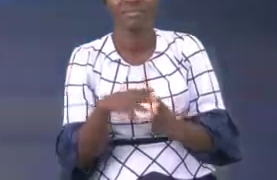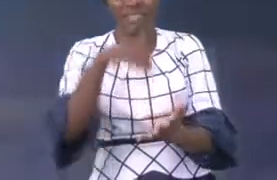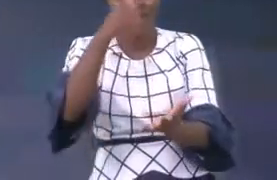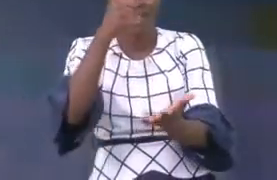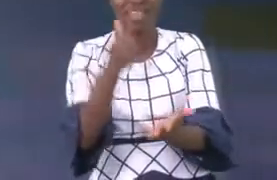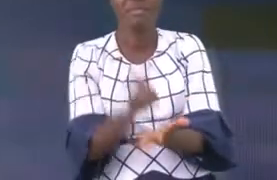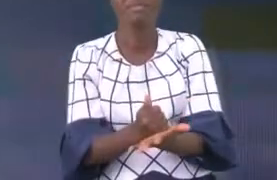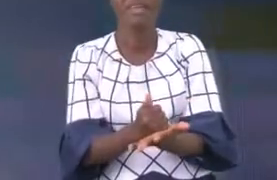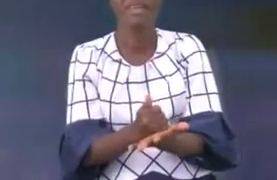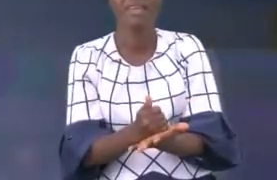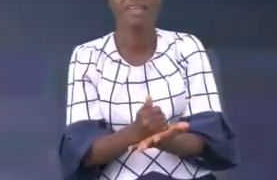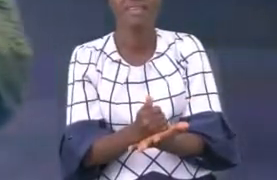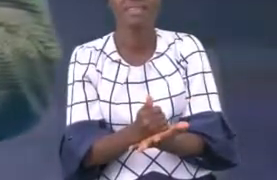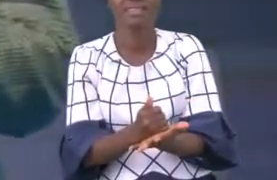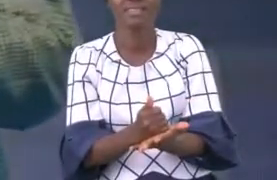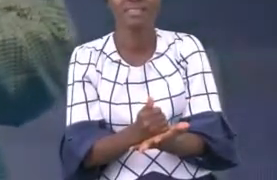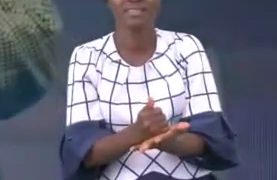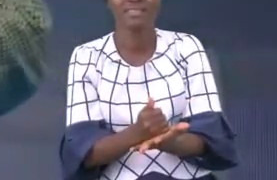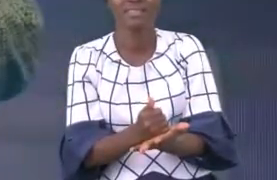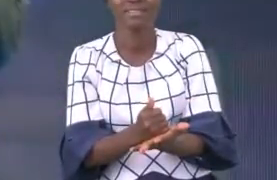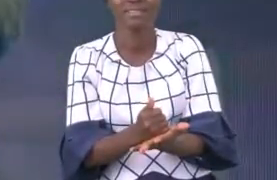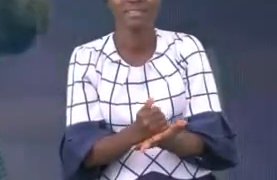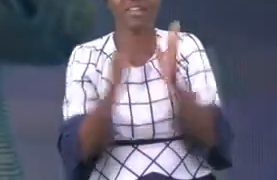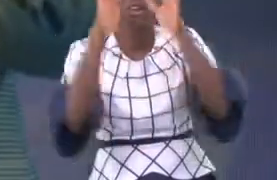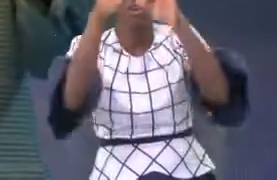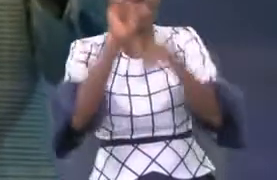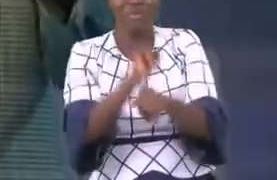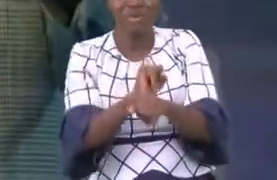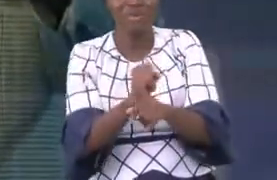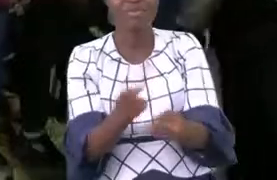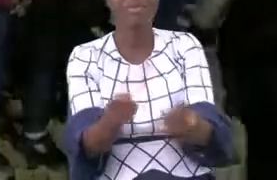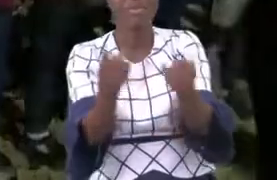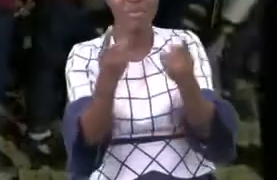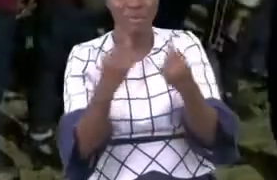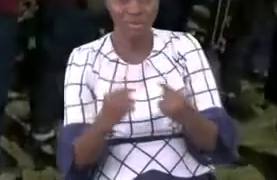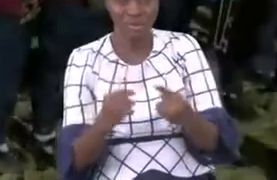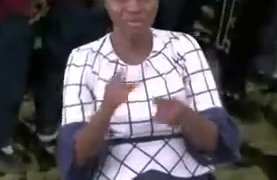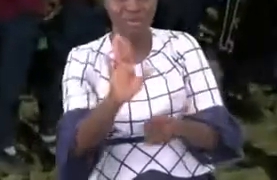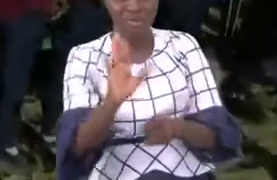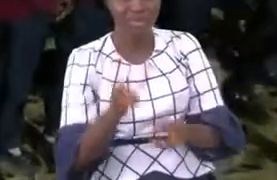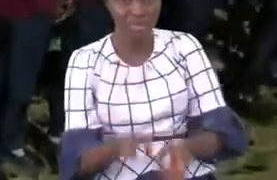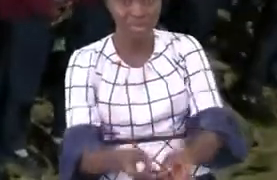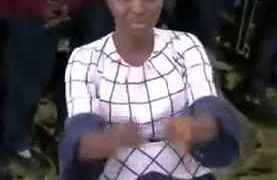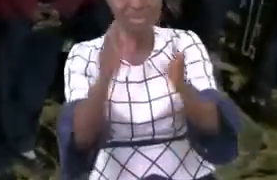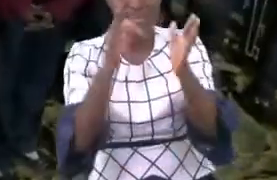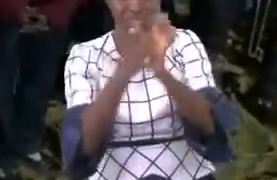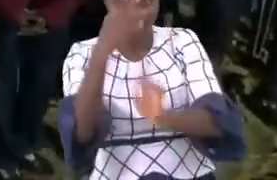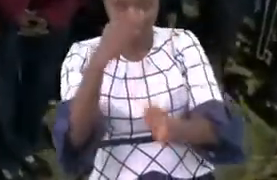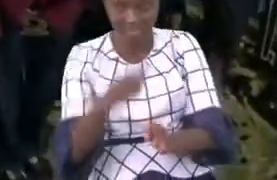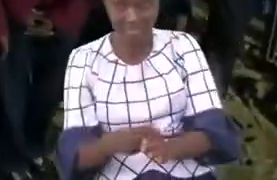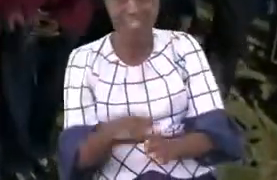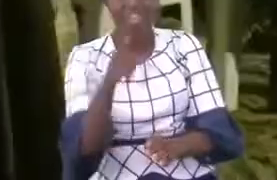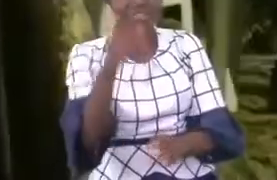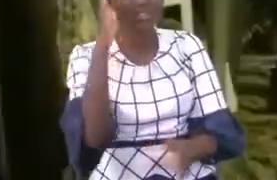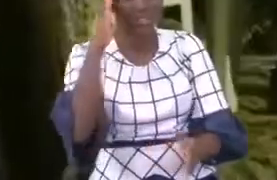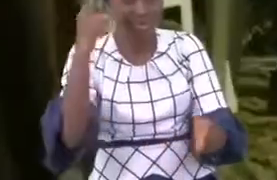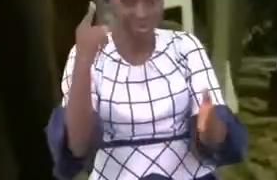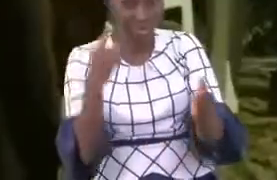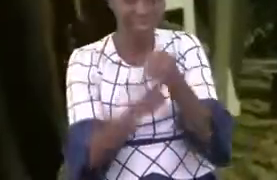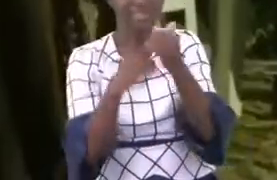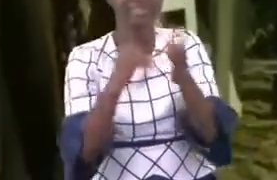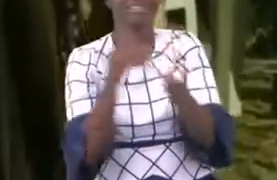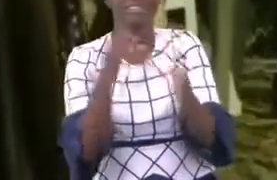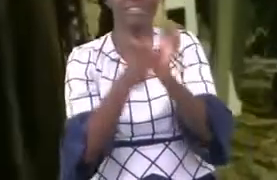Miracle coming your way. You'll catch it. What are you? You raise up